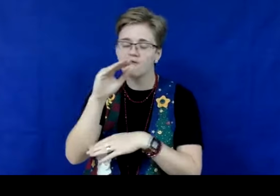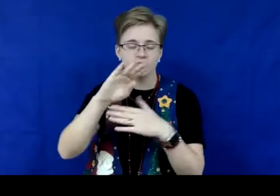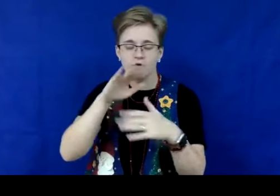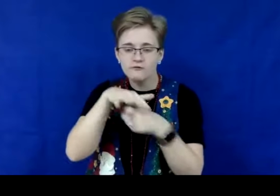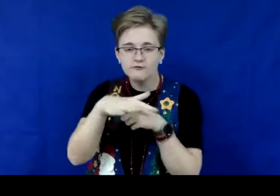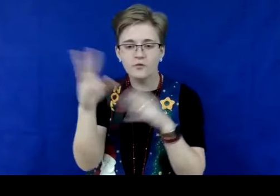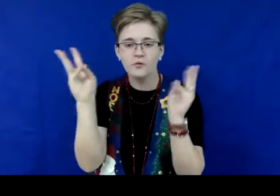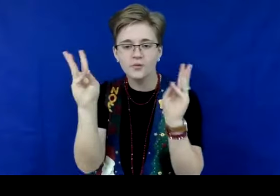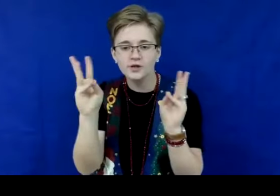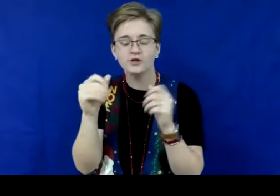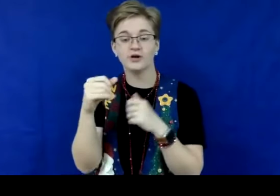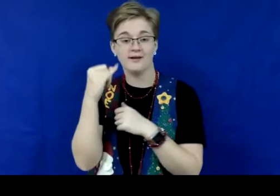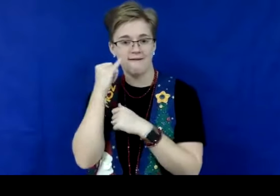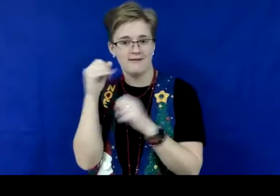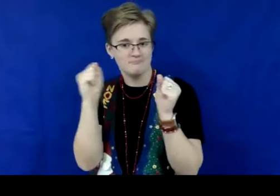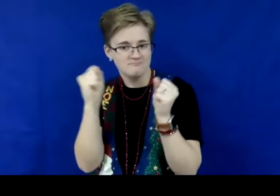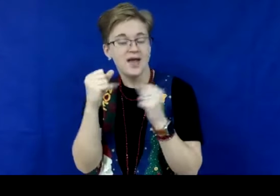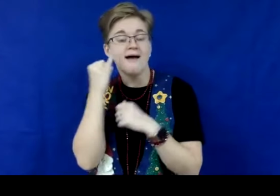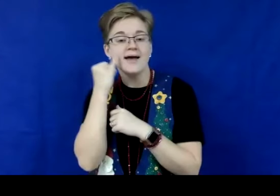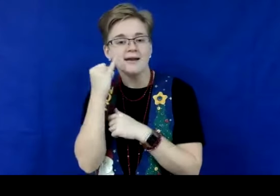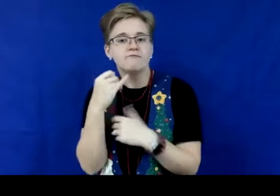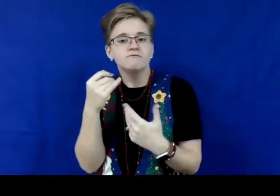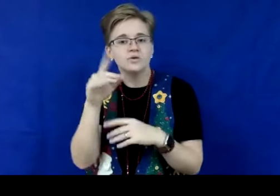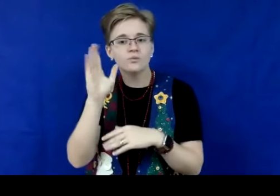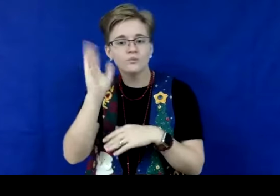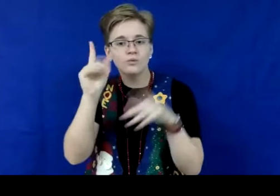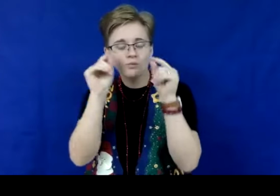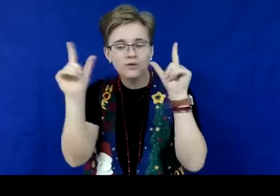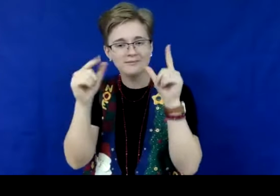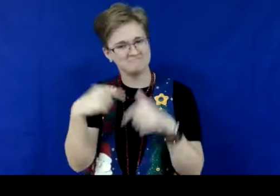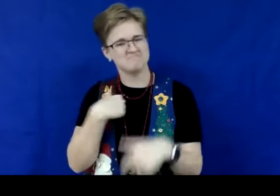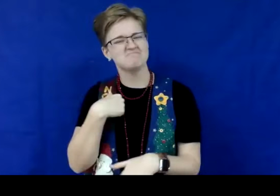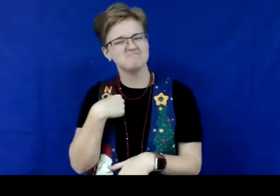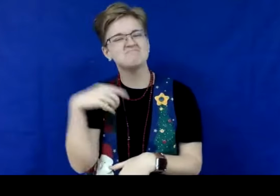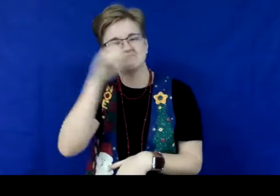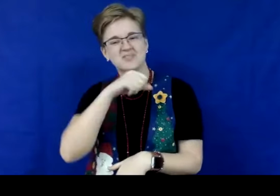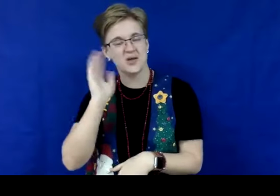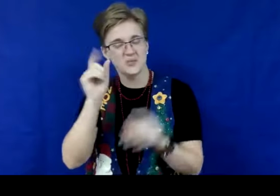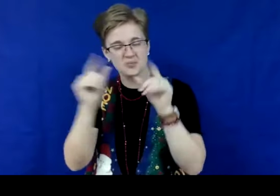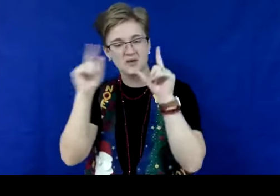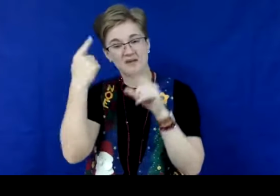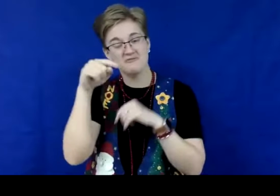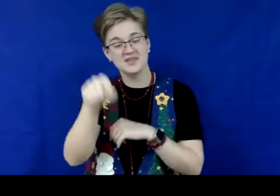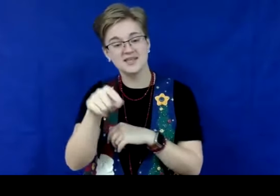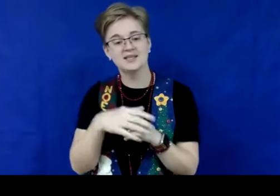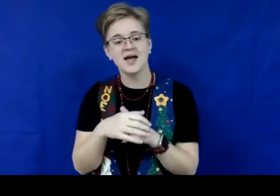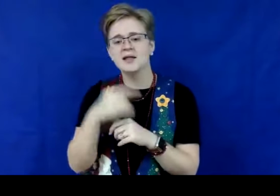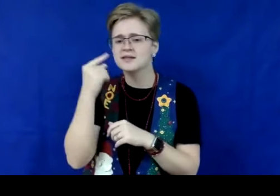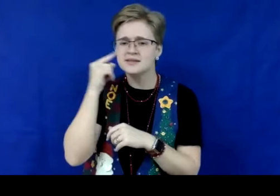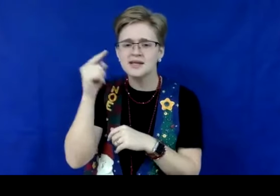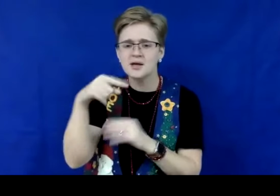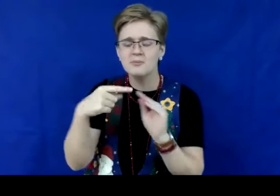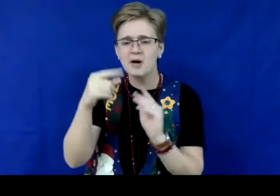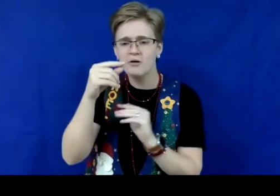for Christmas. Maybe a fox has come, stepping high on its thin, sharp paws, and they're all there